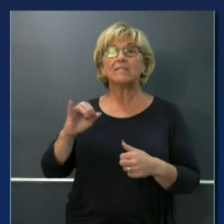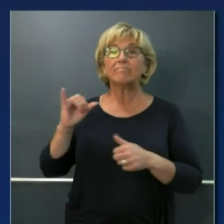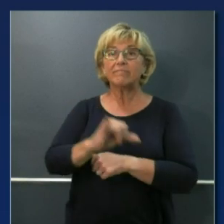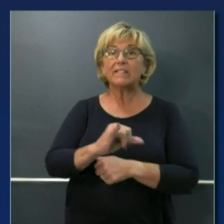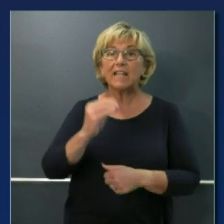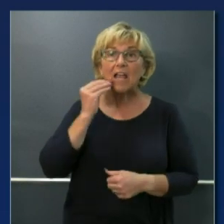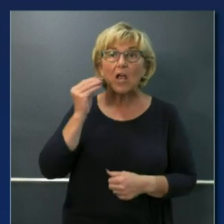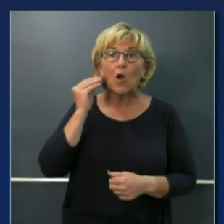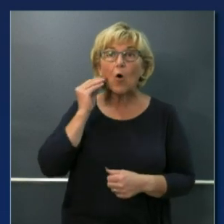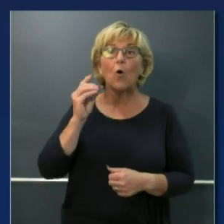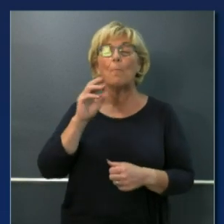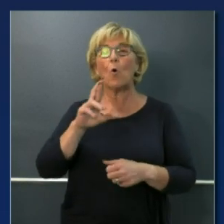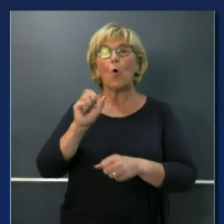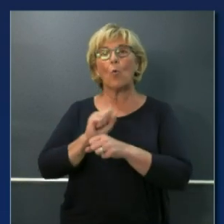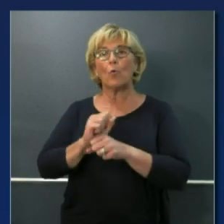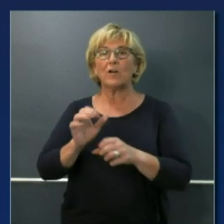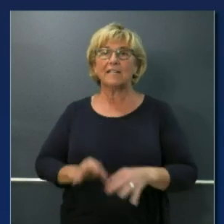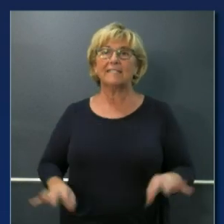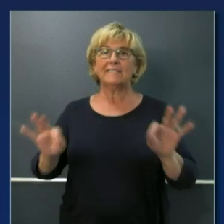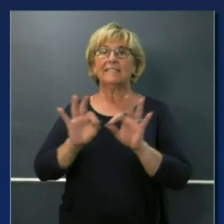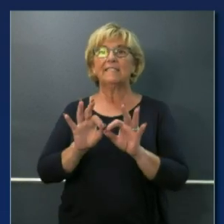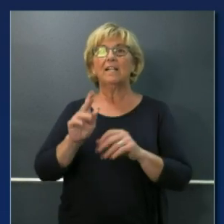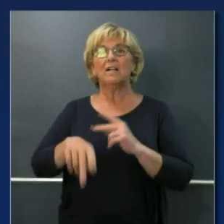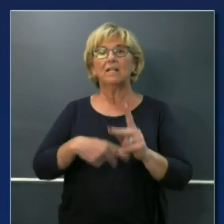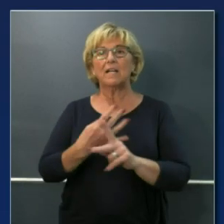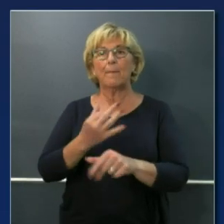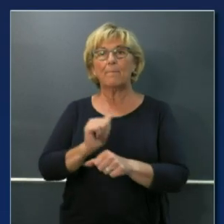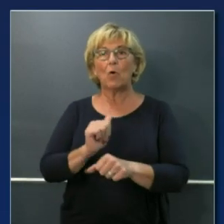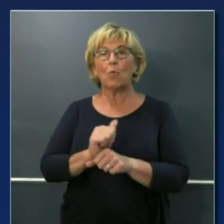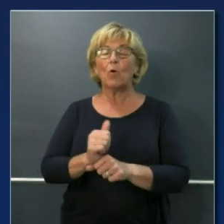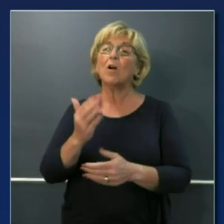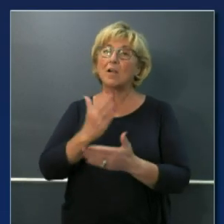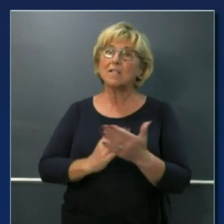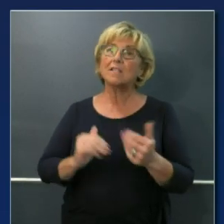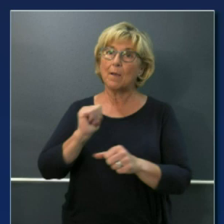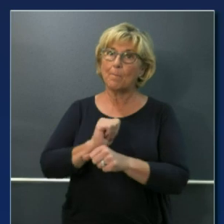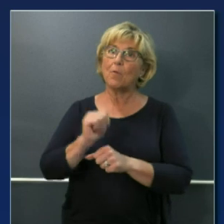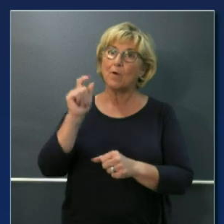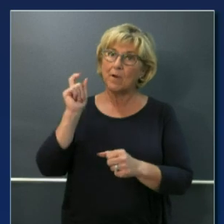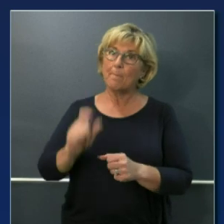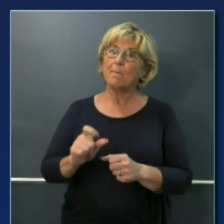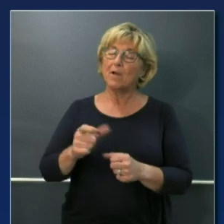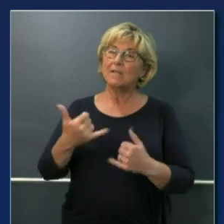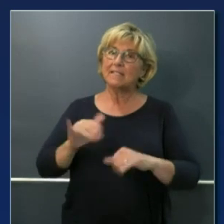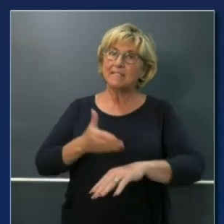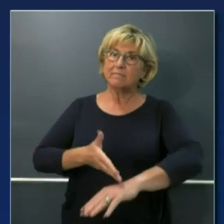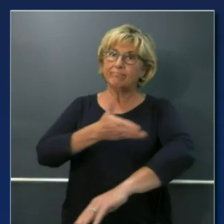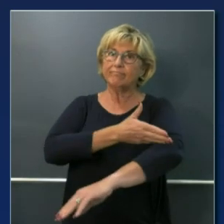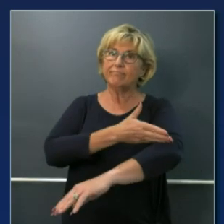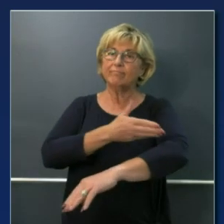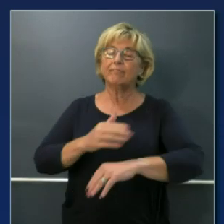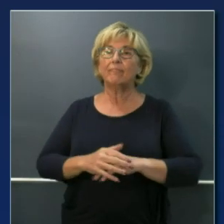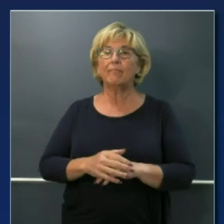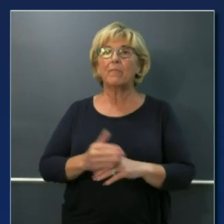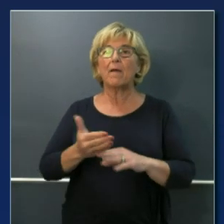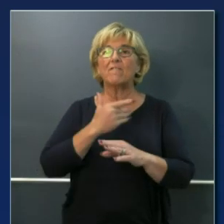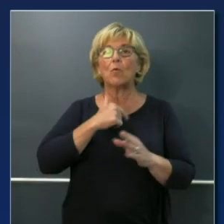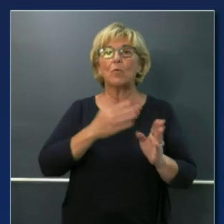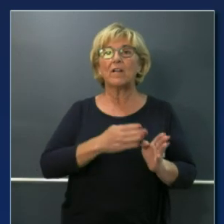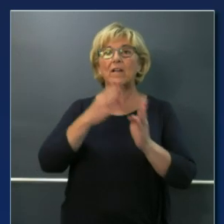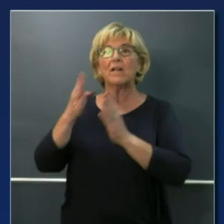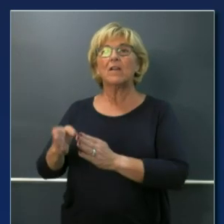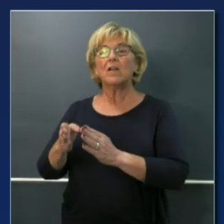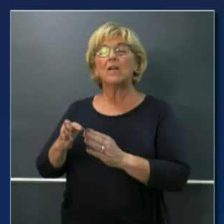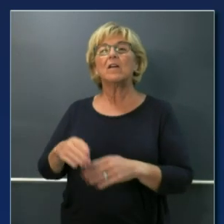in the essential workforce. We know that there's work that still needs to be done here before we move on to stage 2, and that is about making the